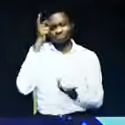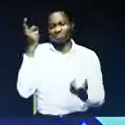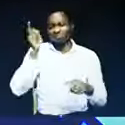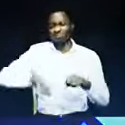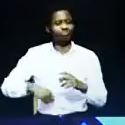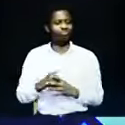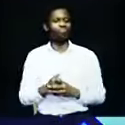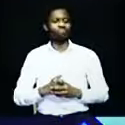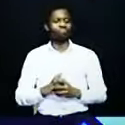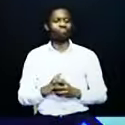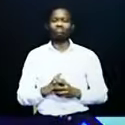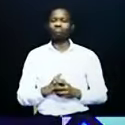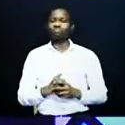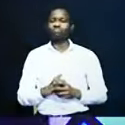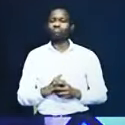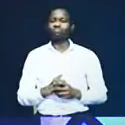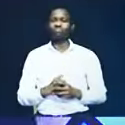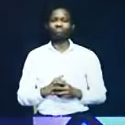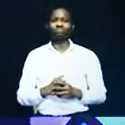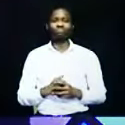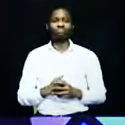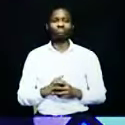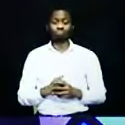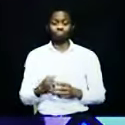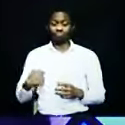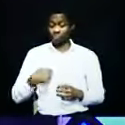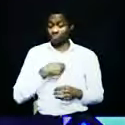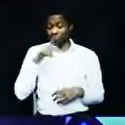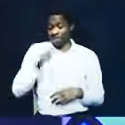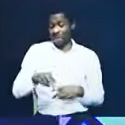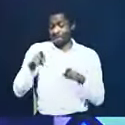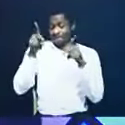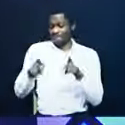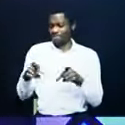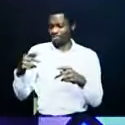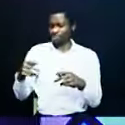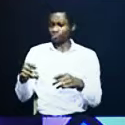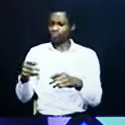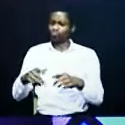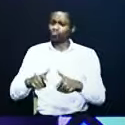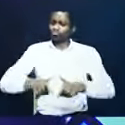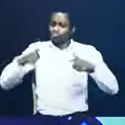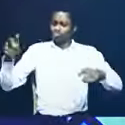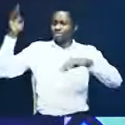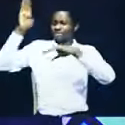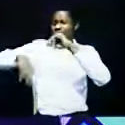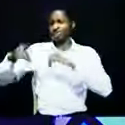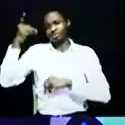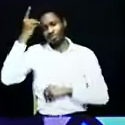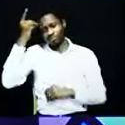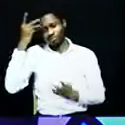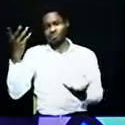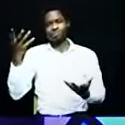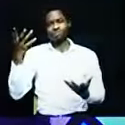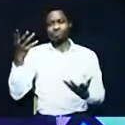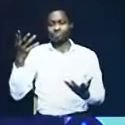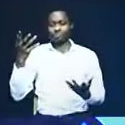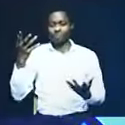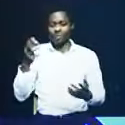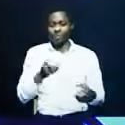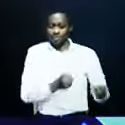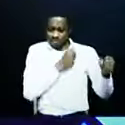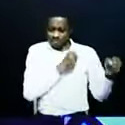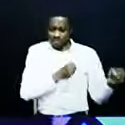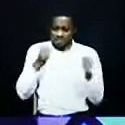wiles and schemes. We need the one who is greater than him. The power of the Holy